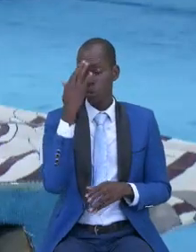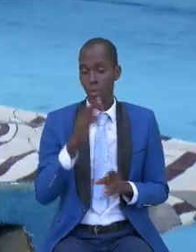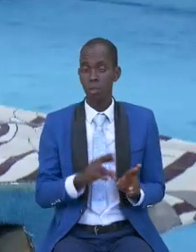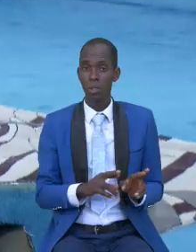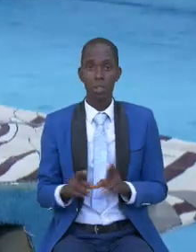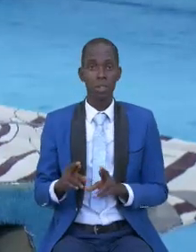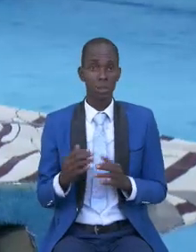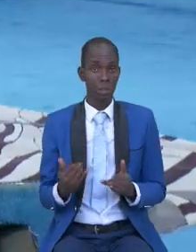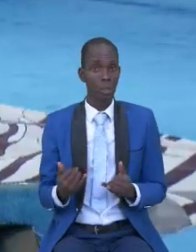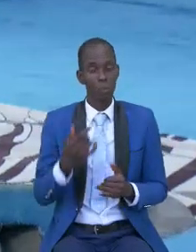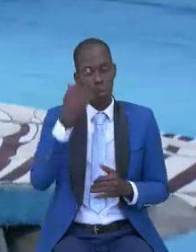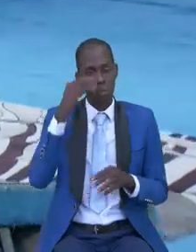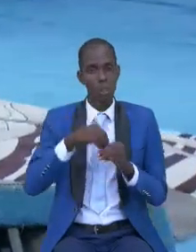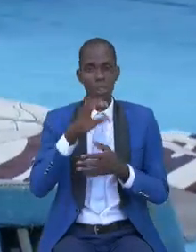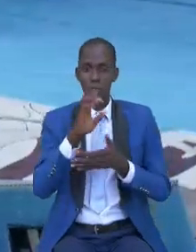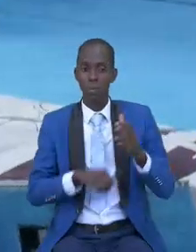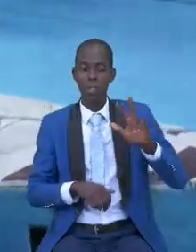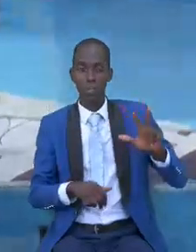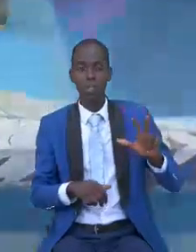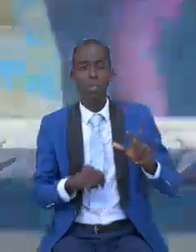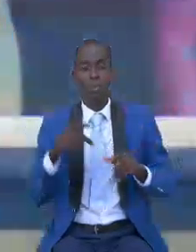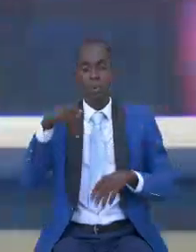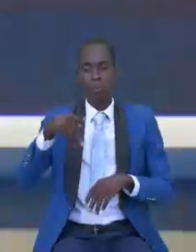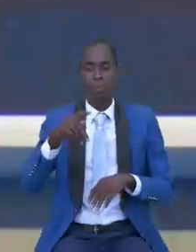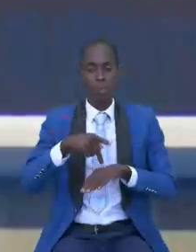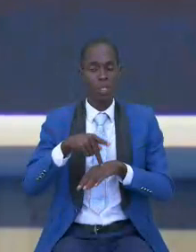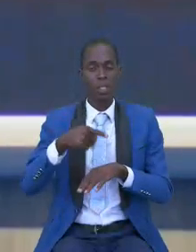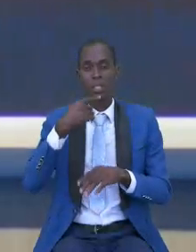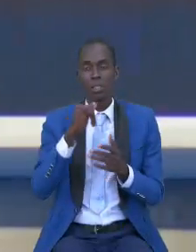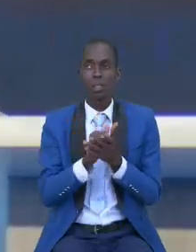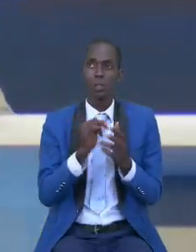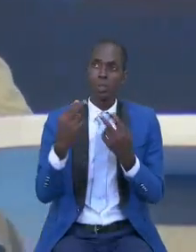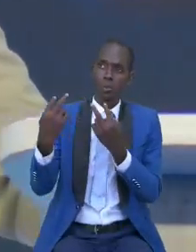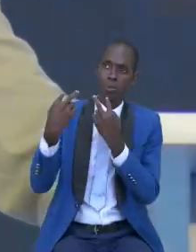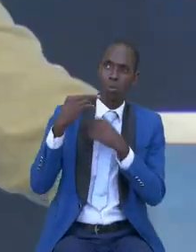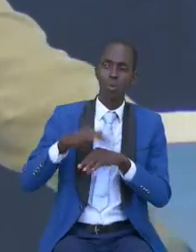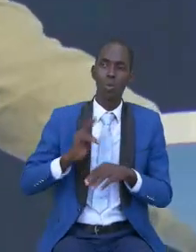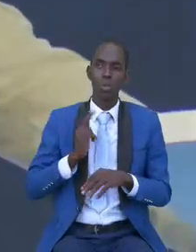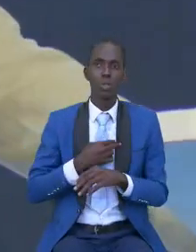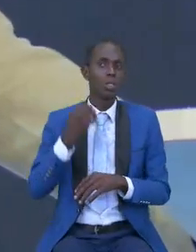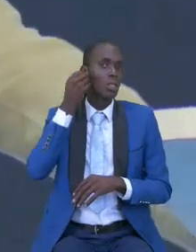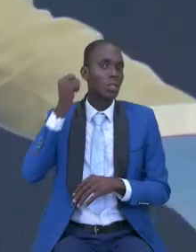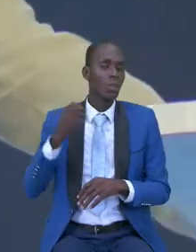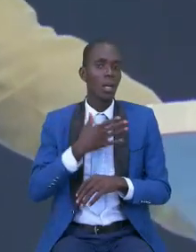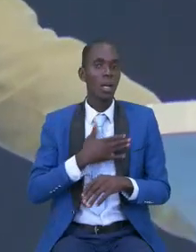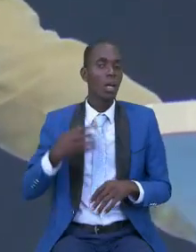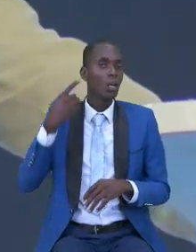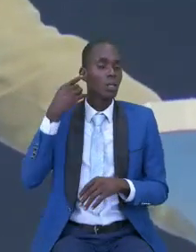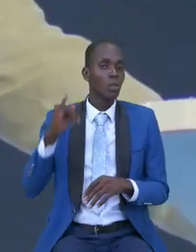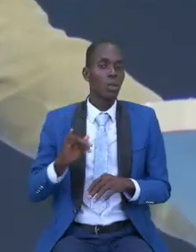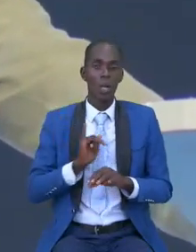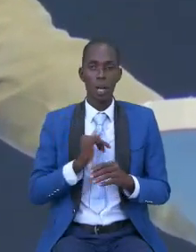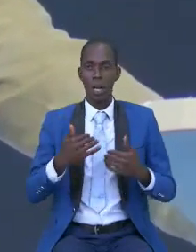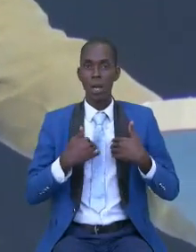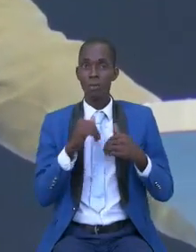because in chapter 3, Peter said, look on all silver and gold, have I none, but what I have,